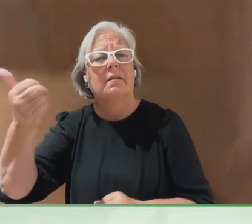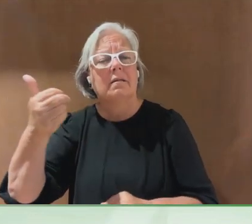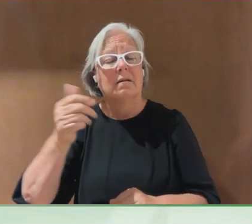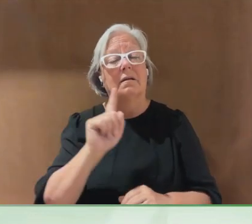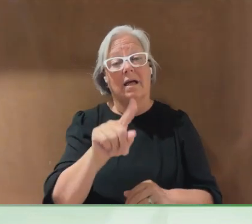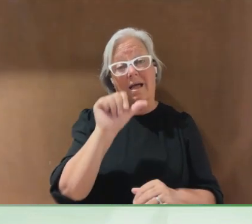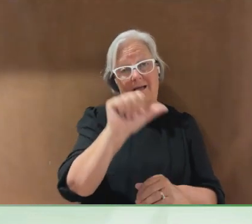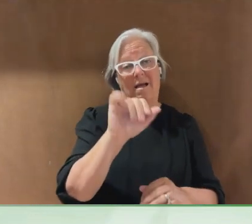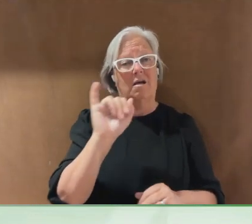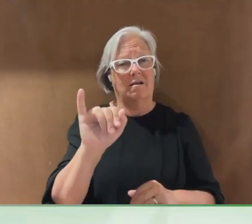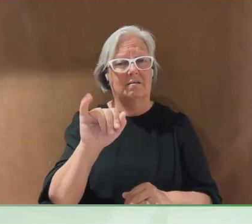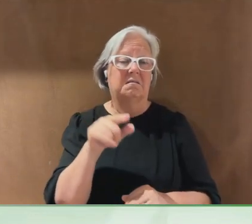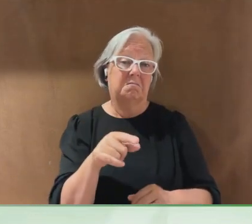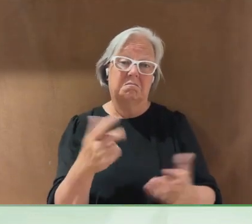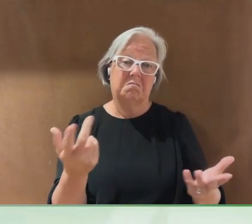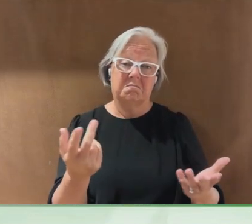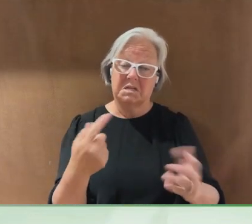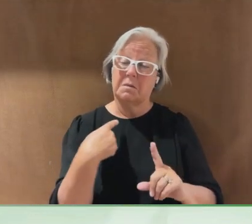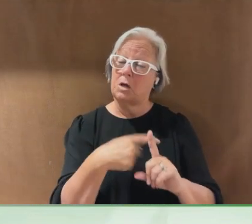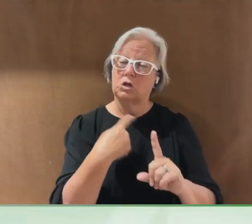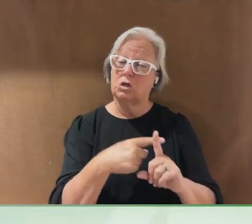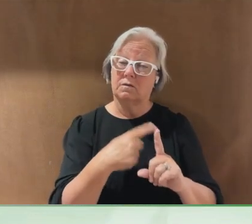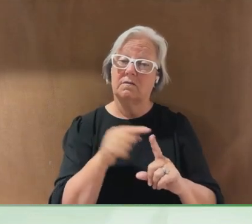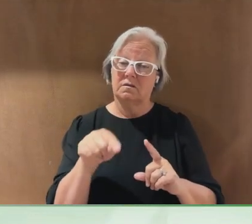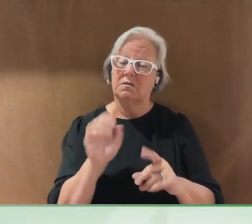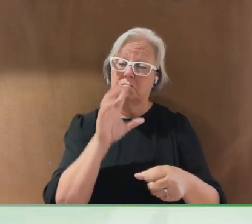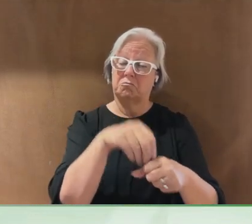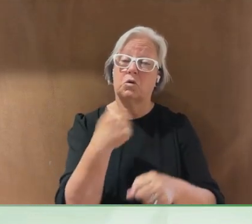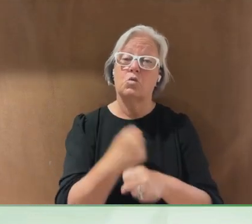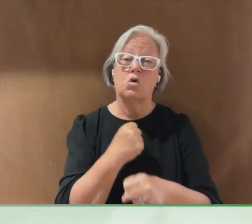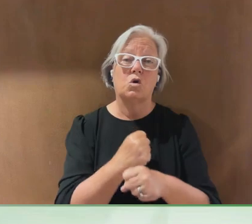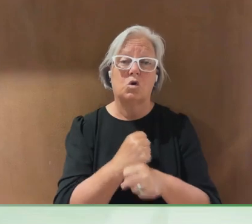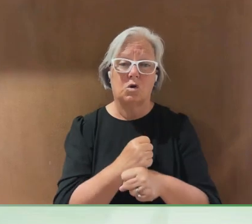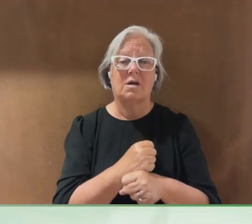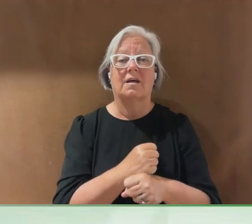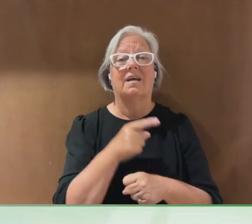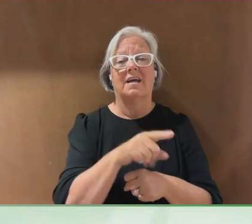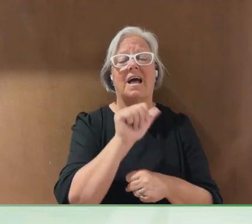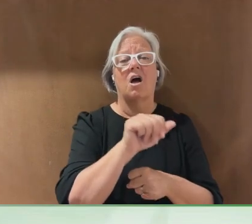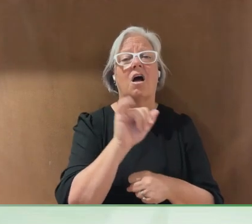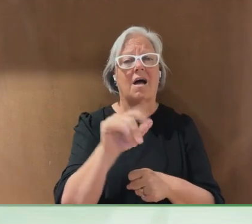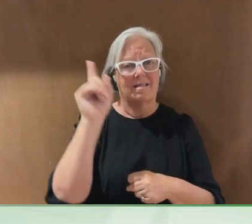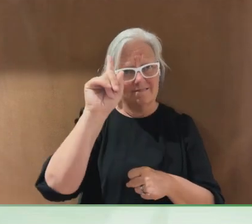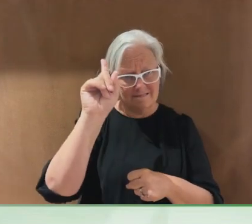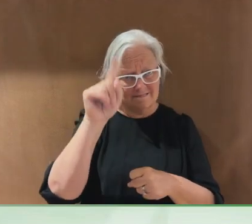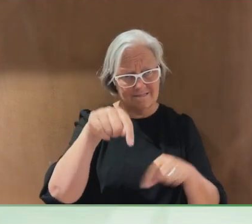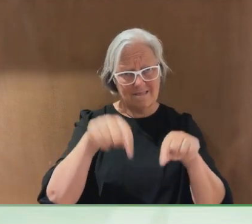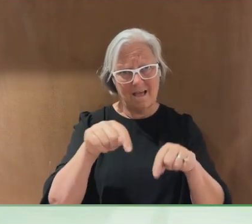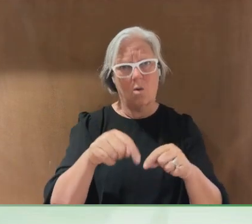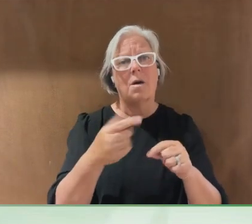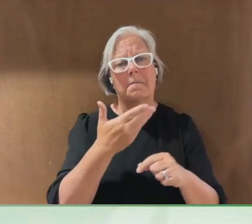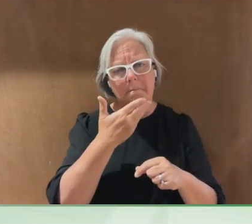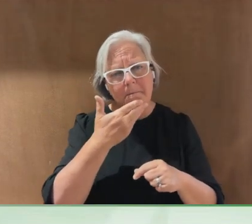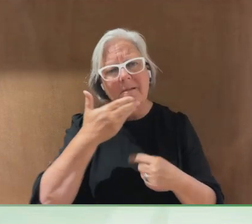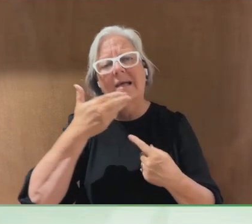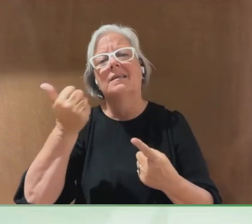does have a positive impact in the workplace, because as accommodations, AI is making better accommodations. Getting those accommodations may